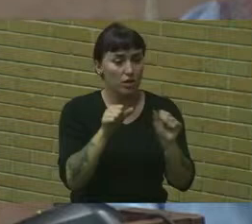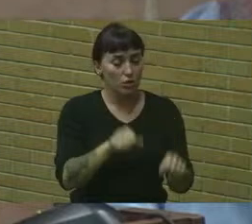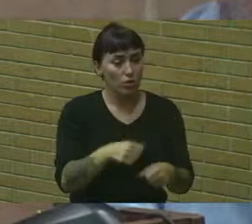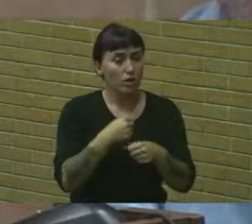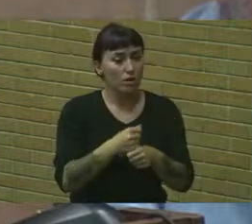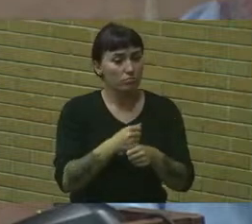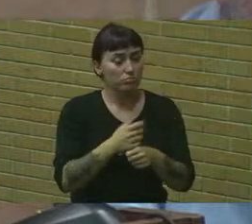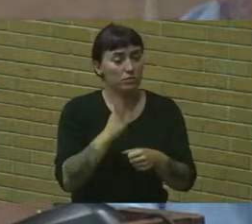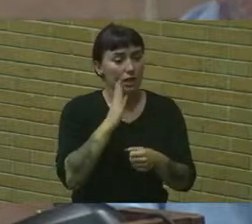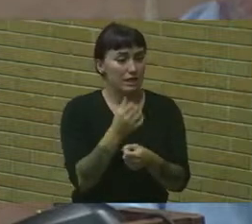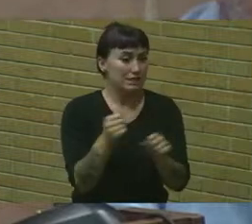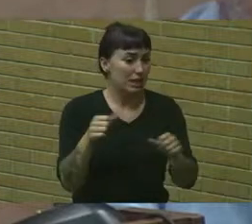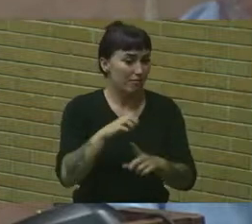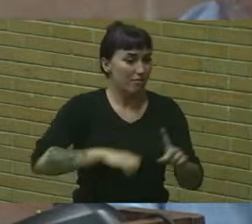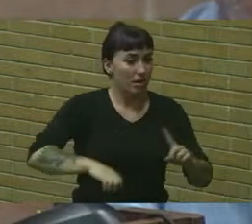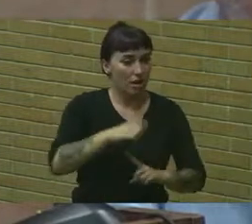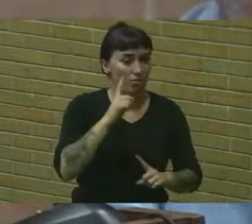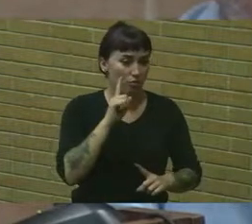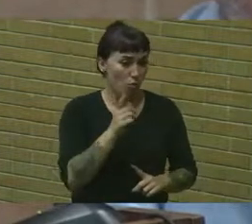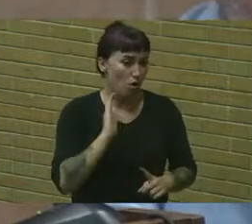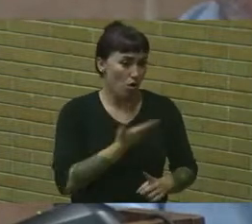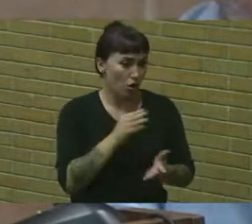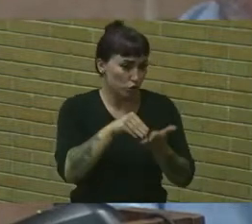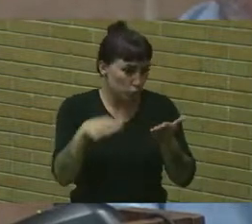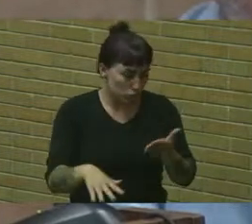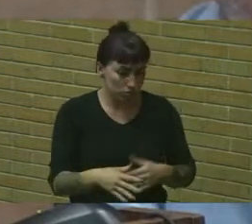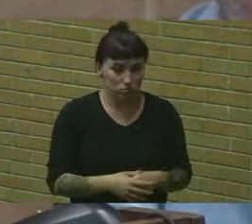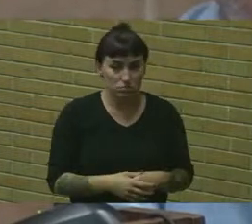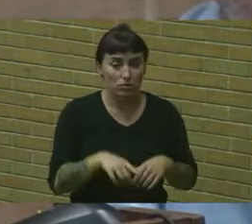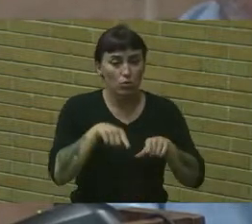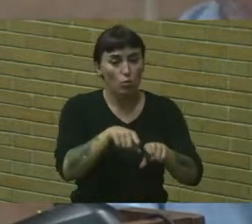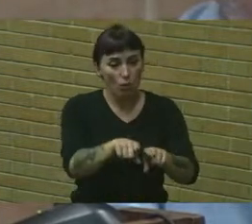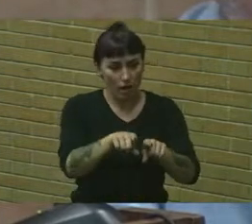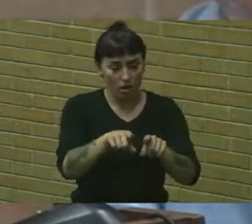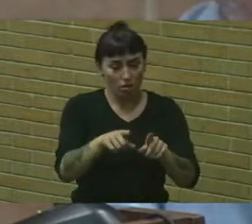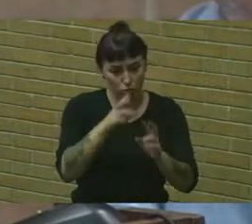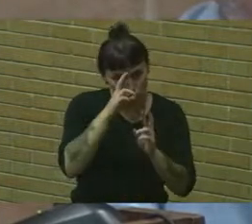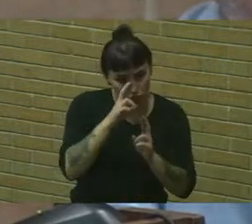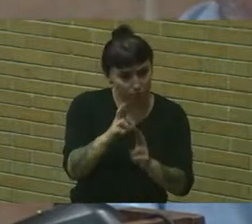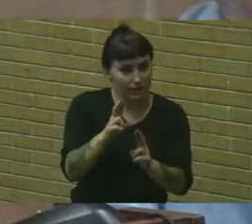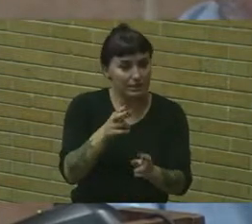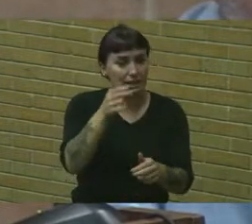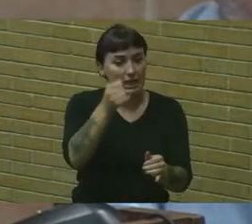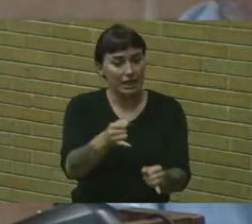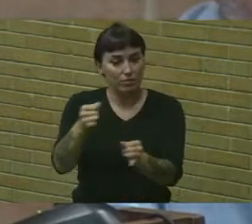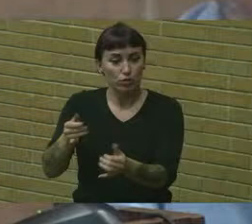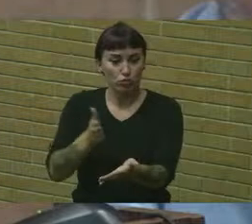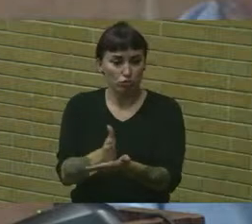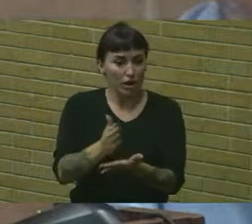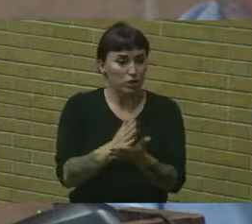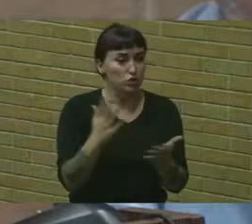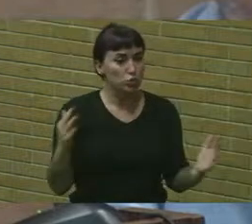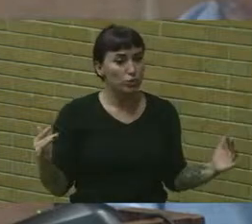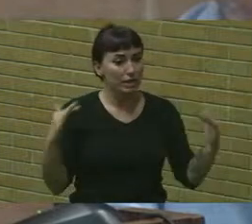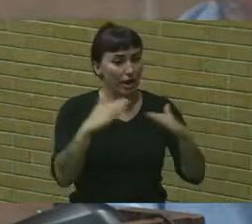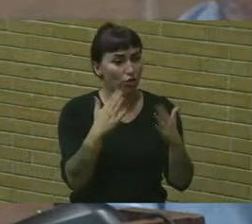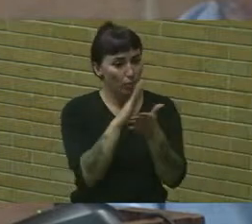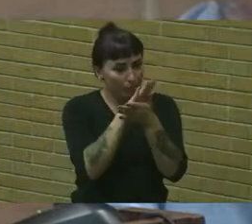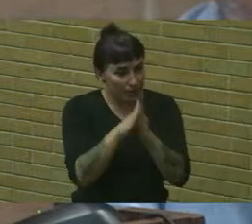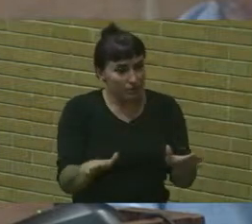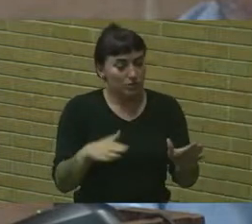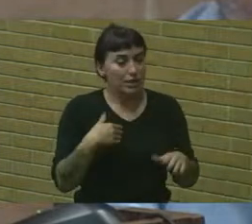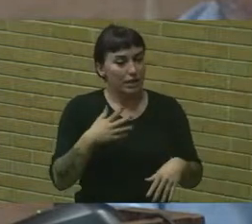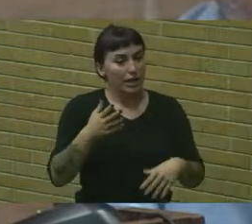create a safer environment for our students while respecting individuals' rights to gather peacefully and